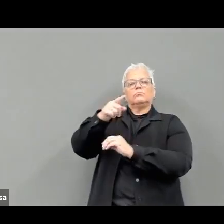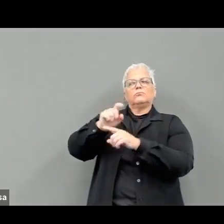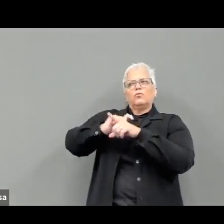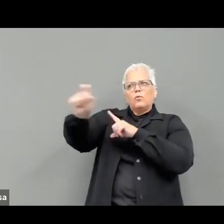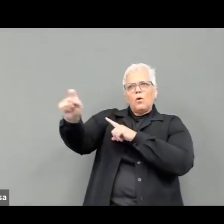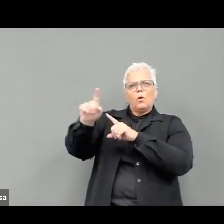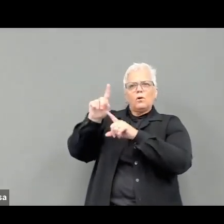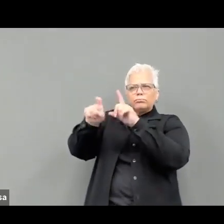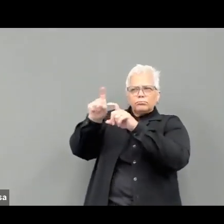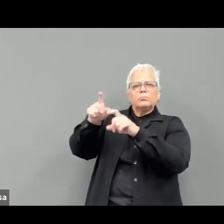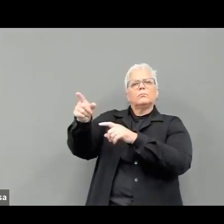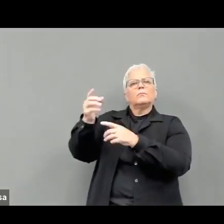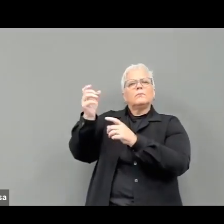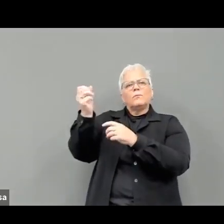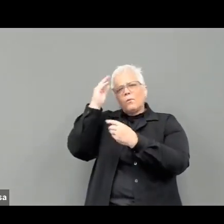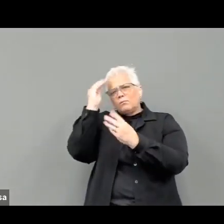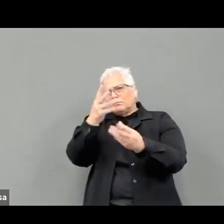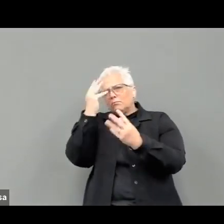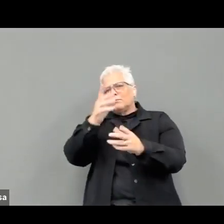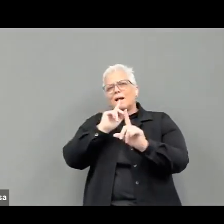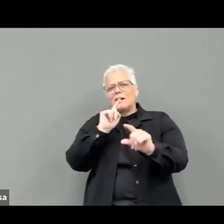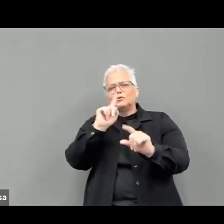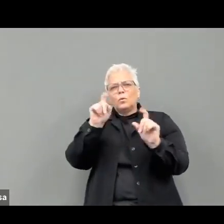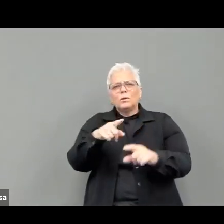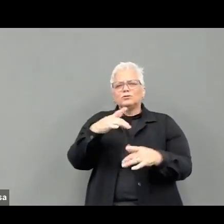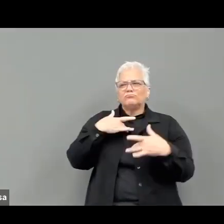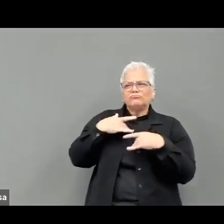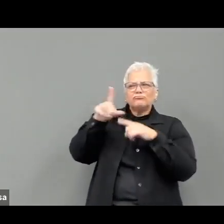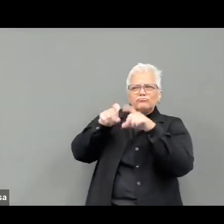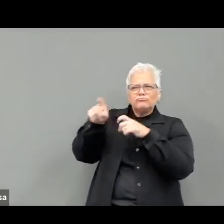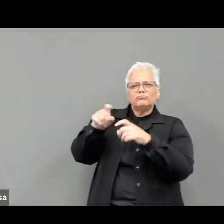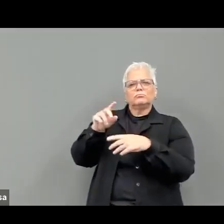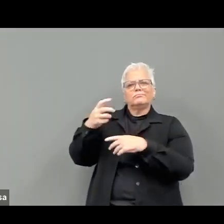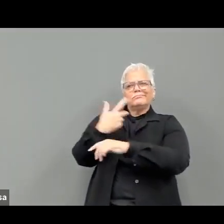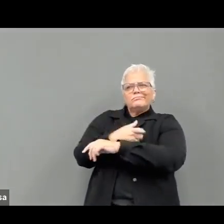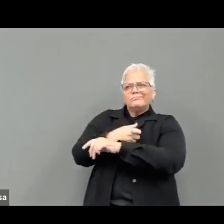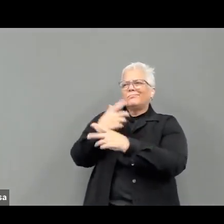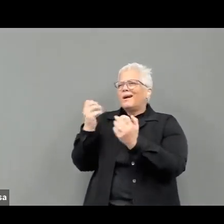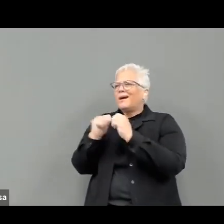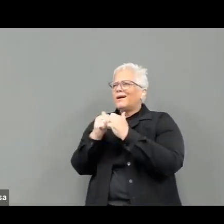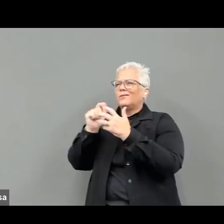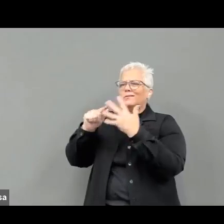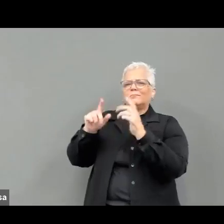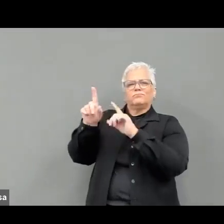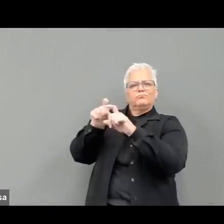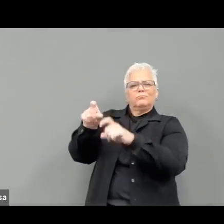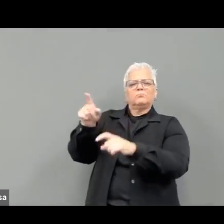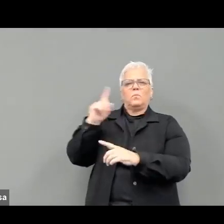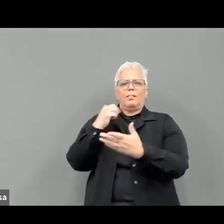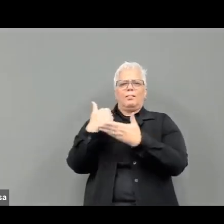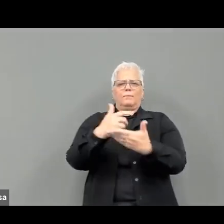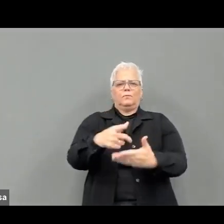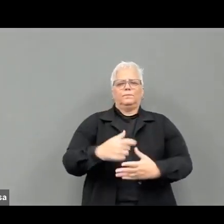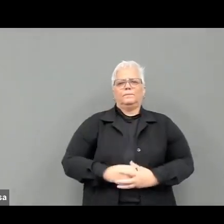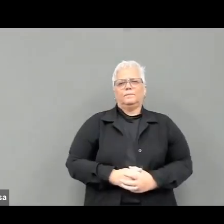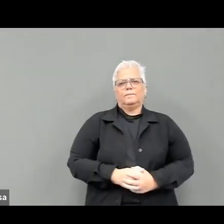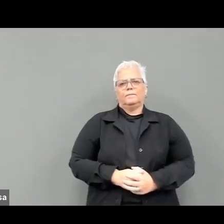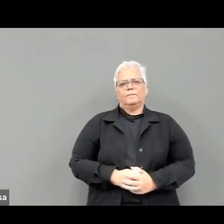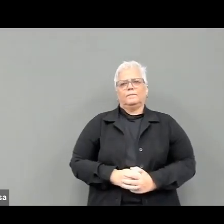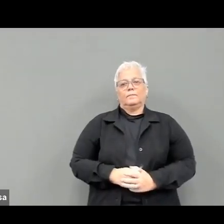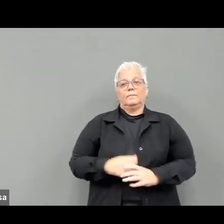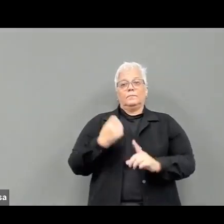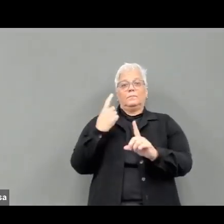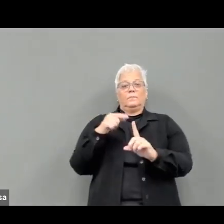you once you return. The portal will continue to be used by local health departments to schedule appointments, but healthcare providers will use their own